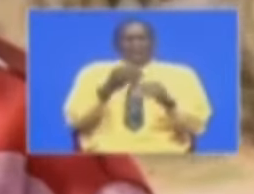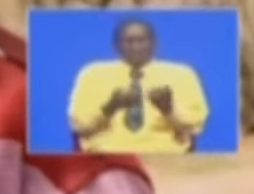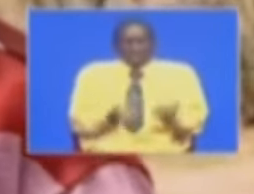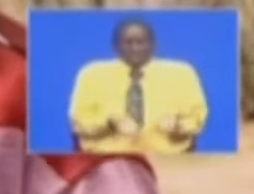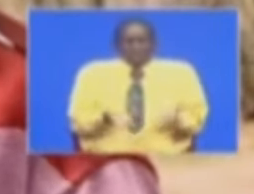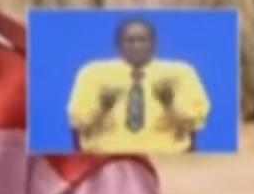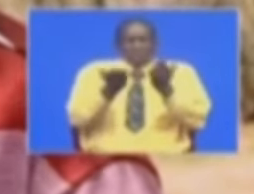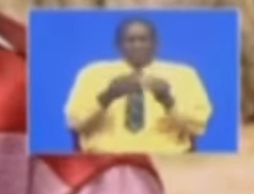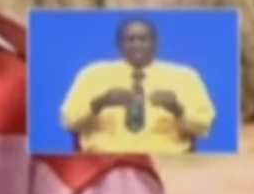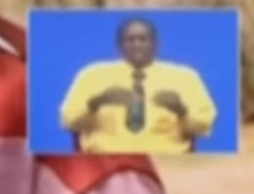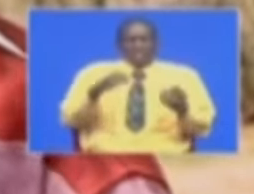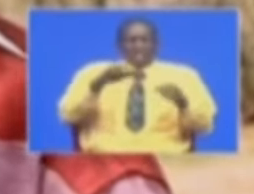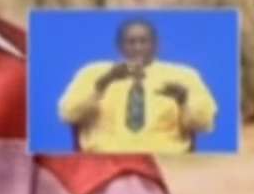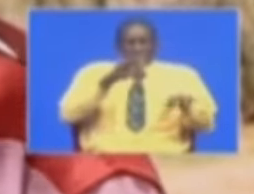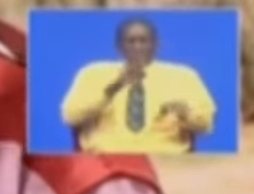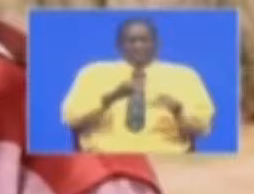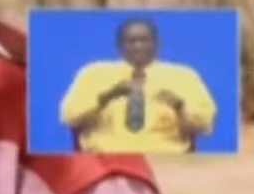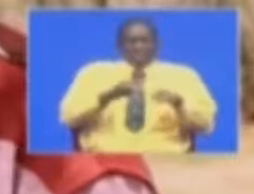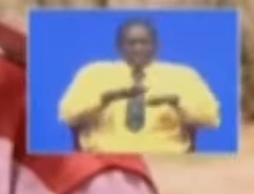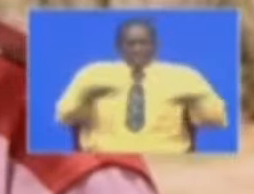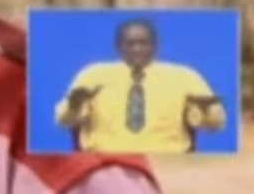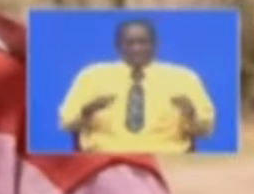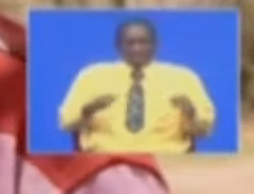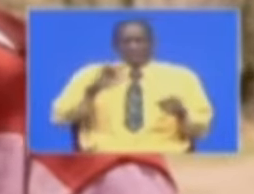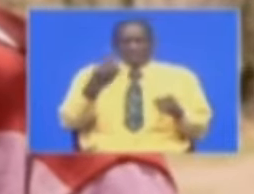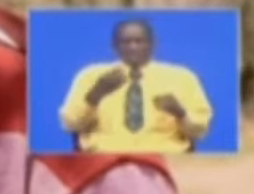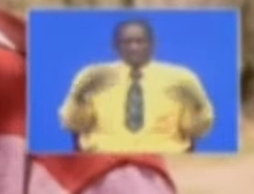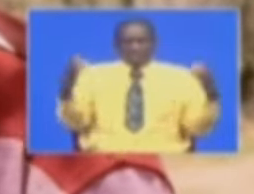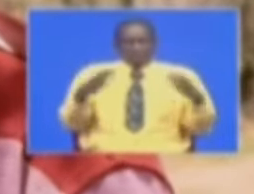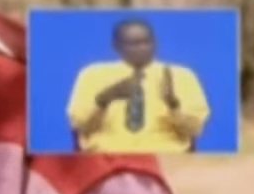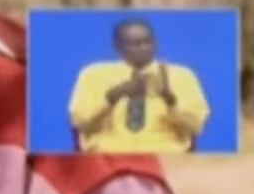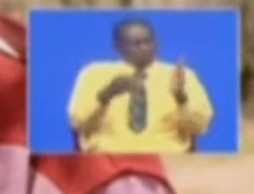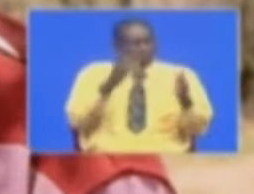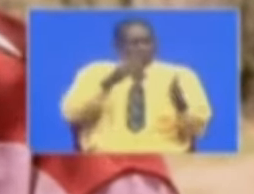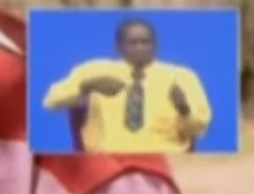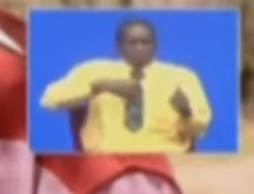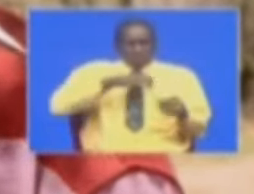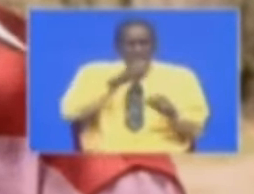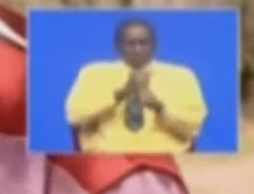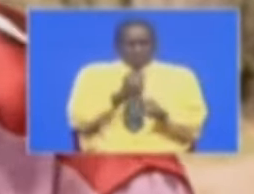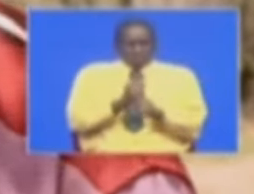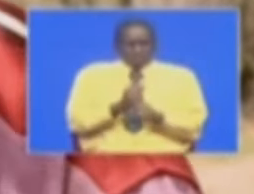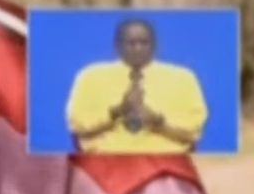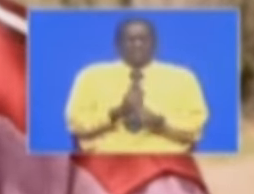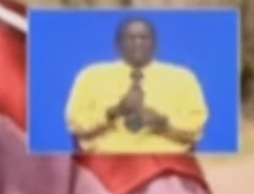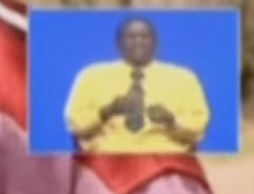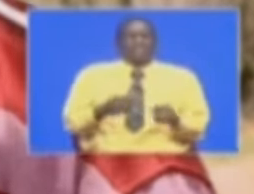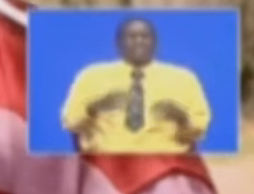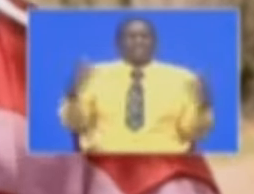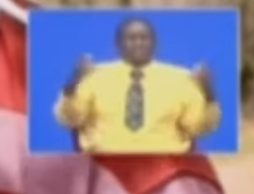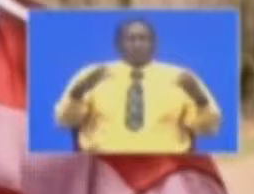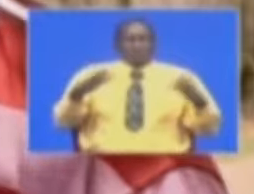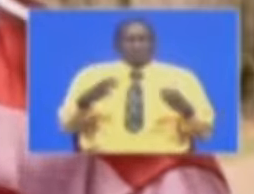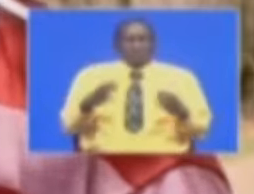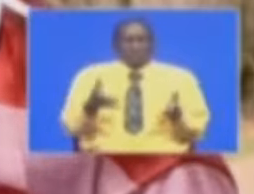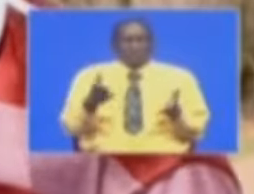the community to learn from me, first and foremost, is to replicate what I have done. They,